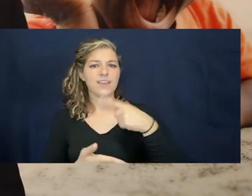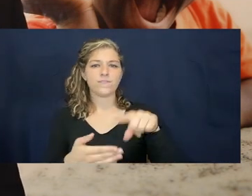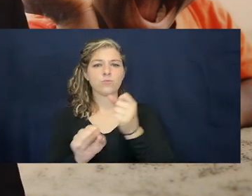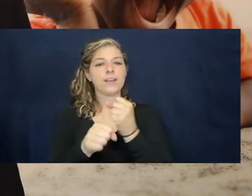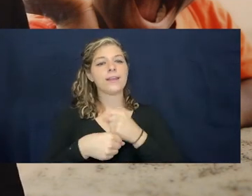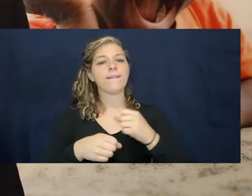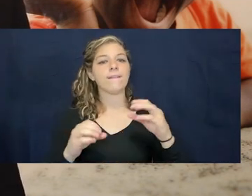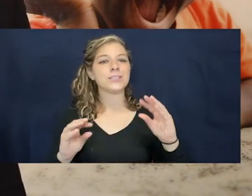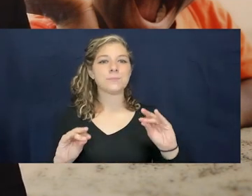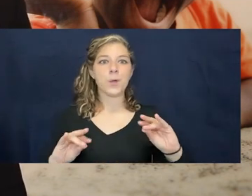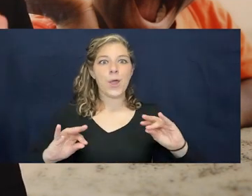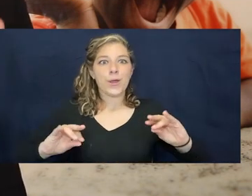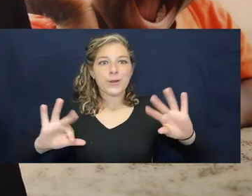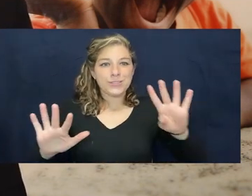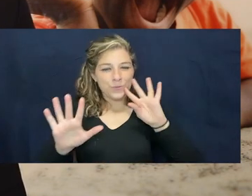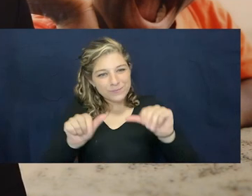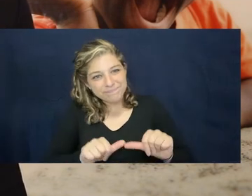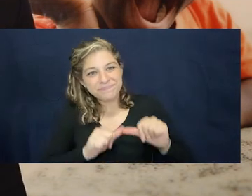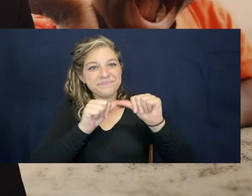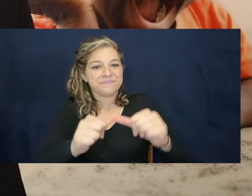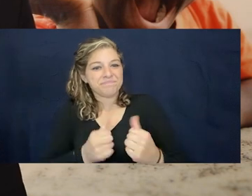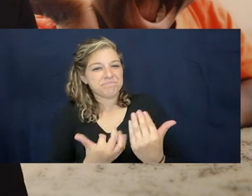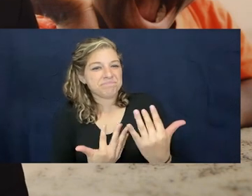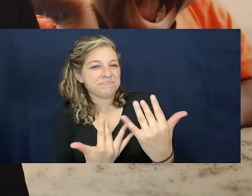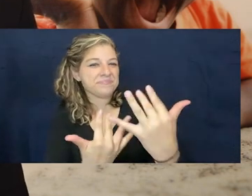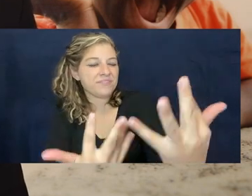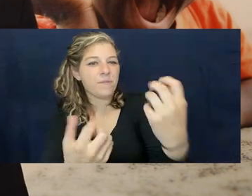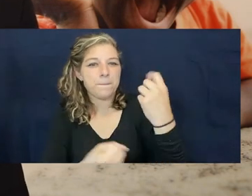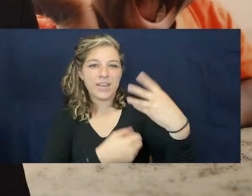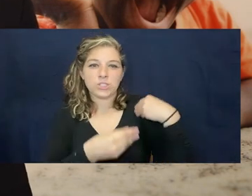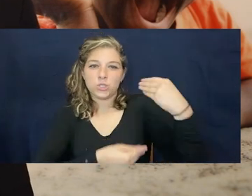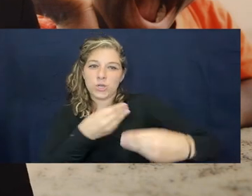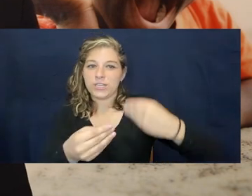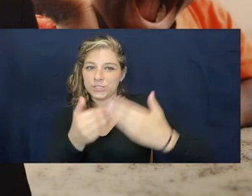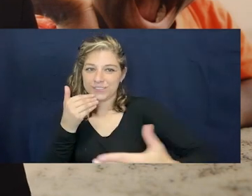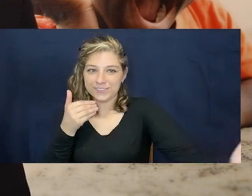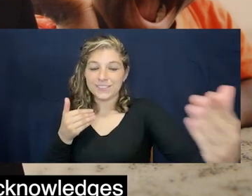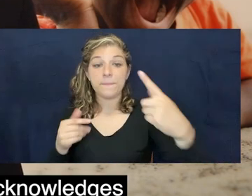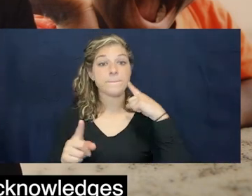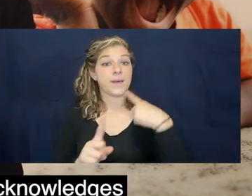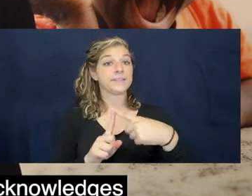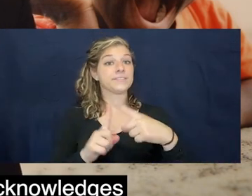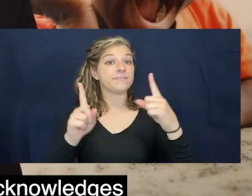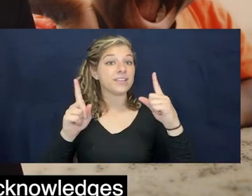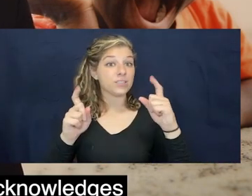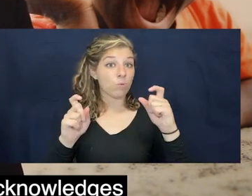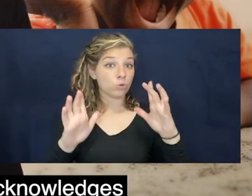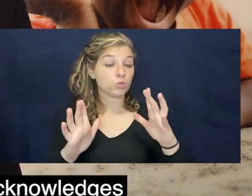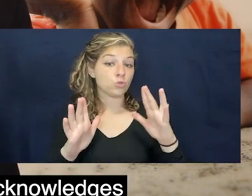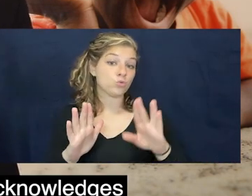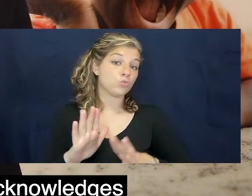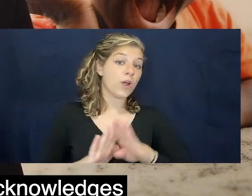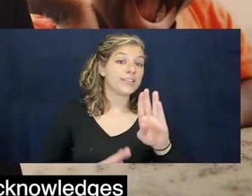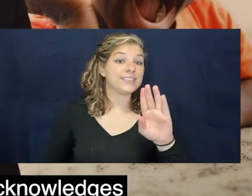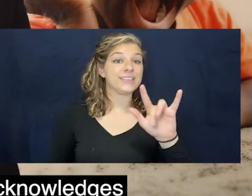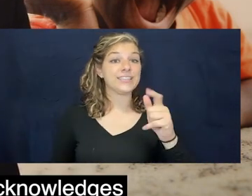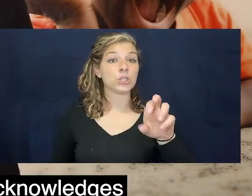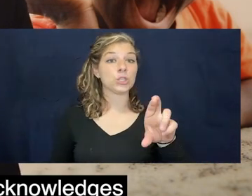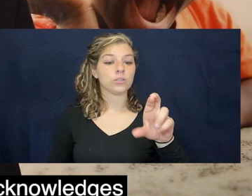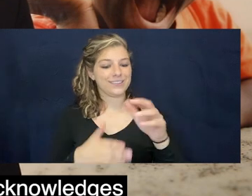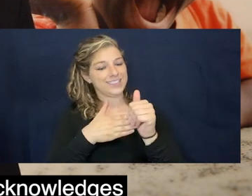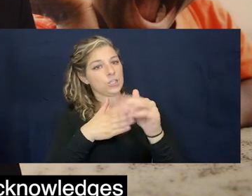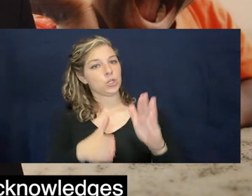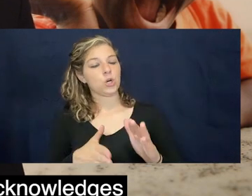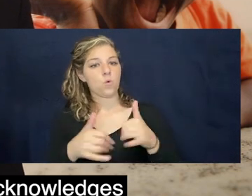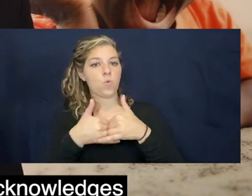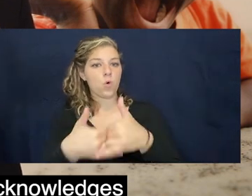have created sparks that will continue to fuel flames for generations to come. The Positive Exposure Rising Leader Award acknowledges